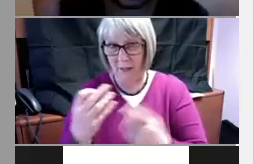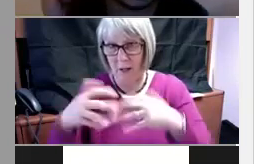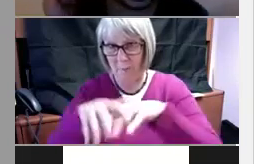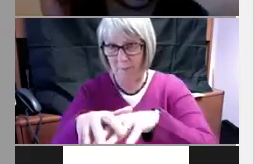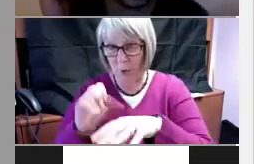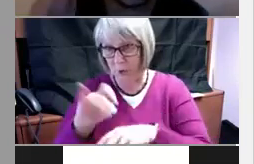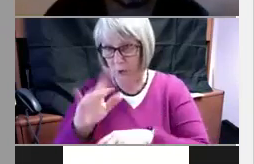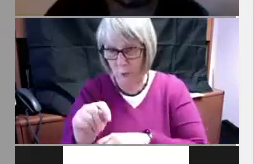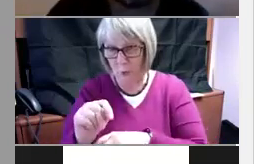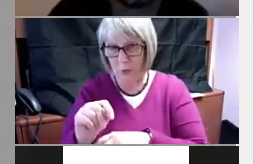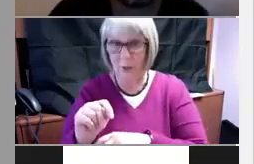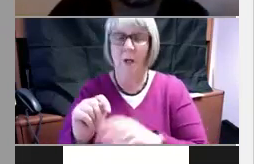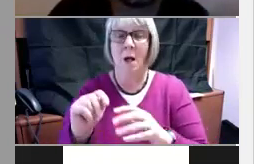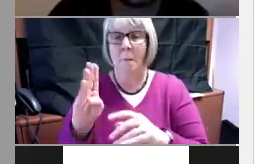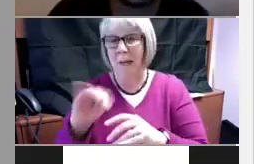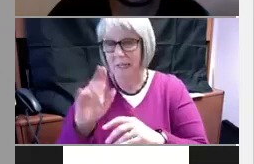search, or insertion sort?